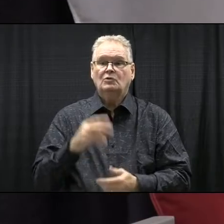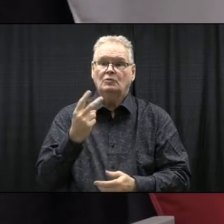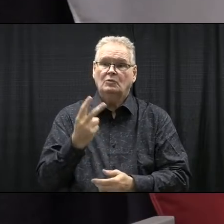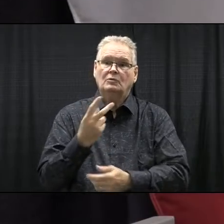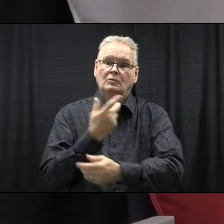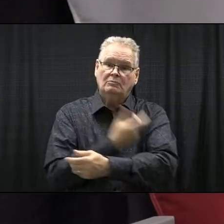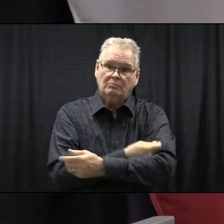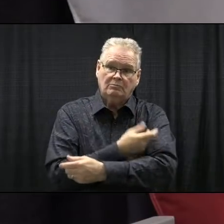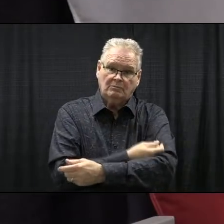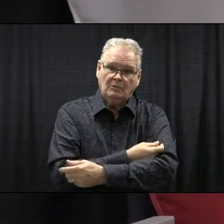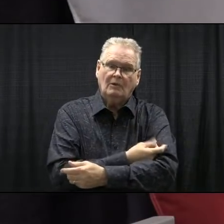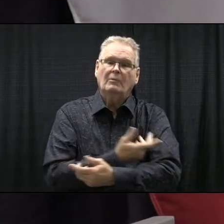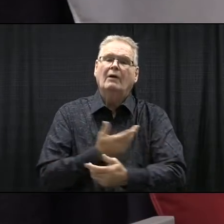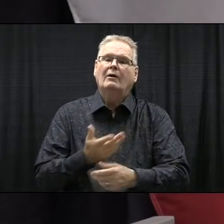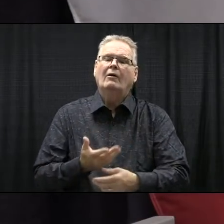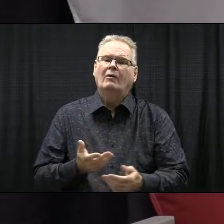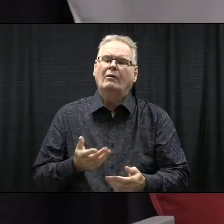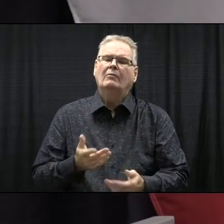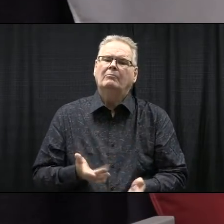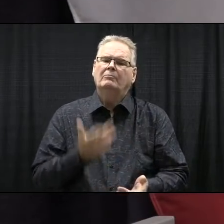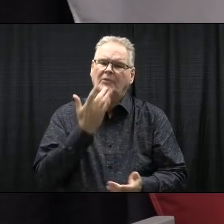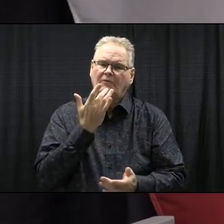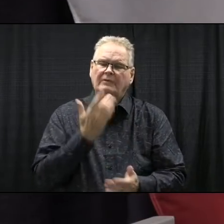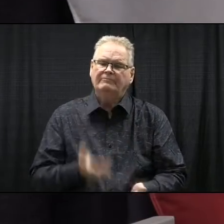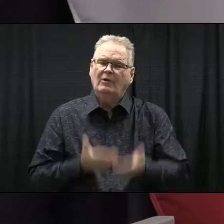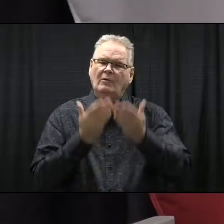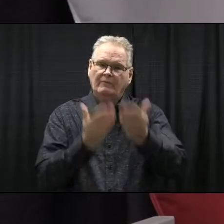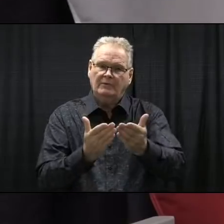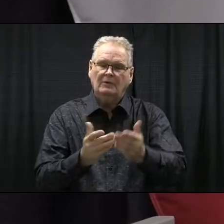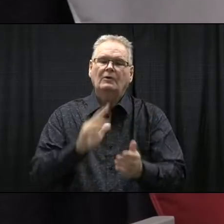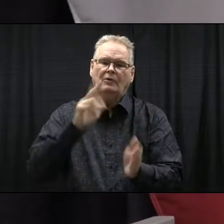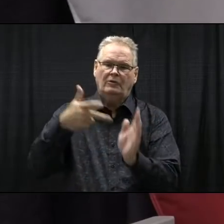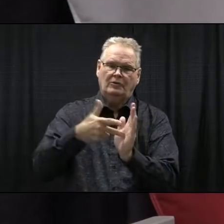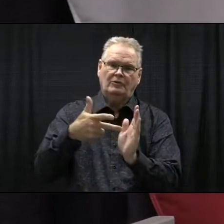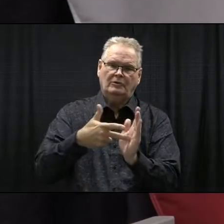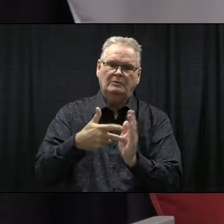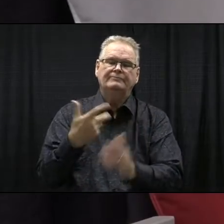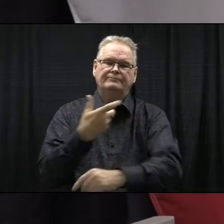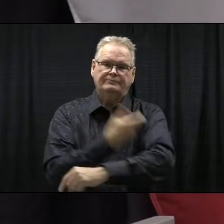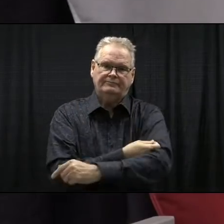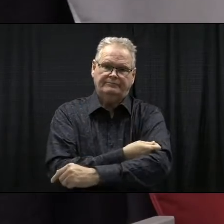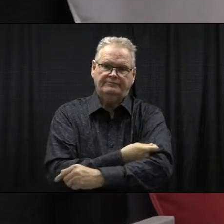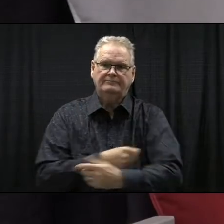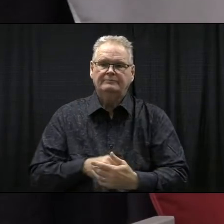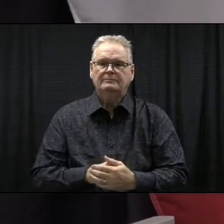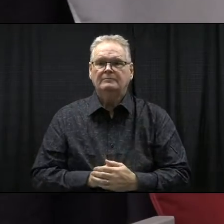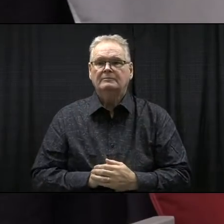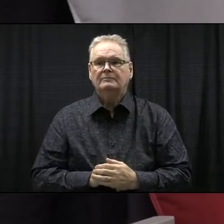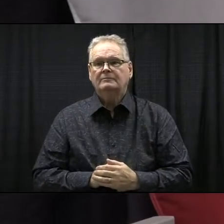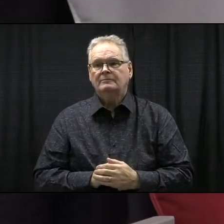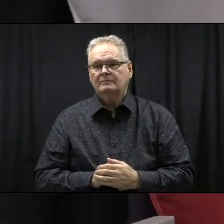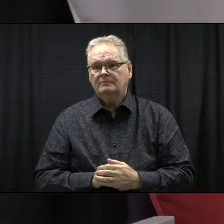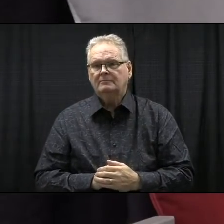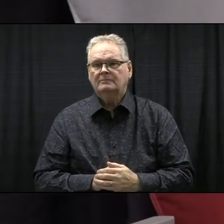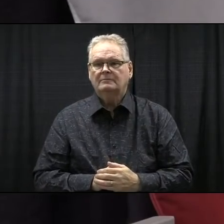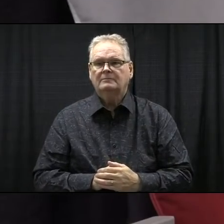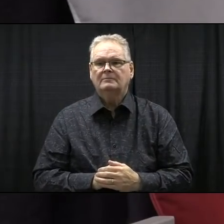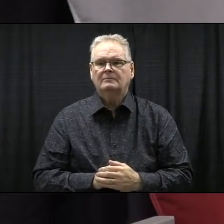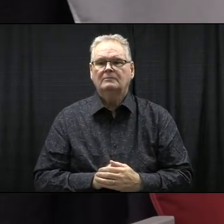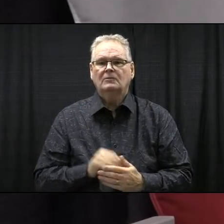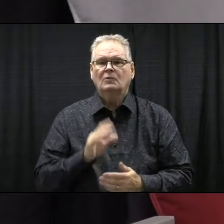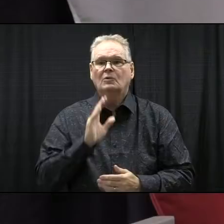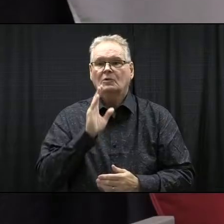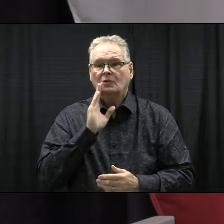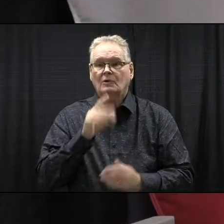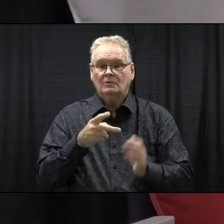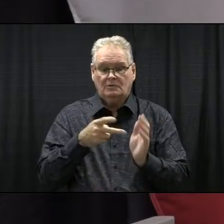dose at least 6 months after the primary series has been completed. Newfoundland and Labrador will be following these recommendations, and